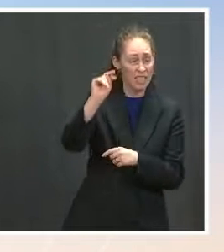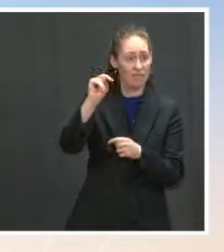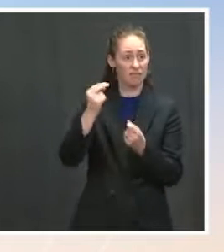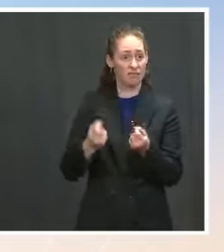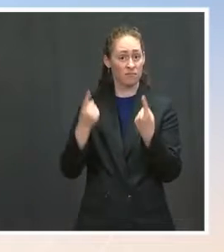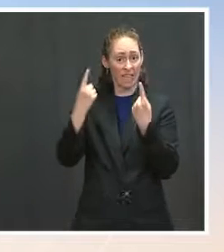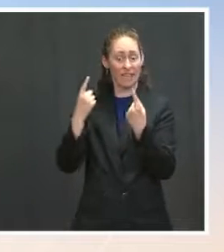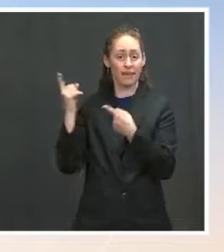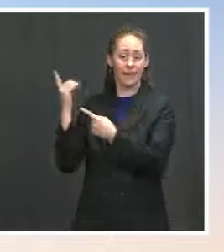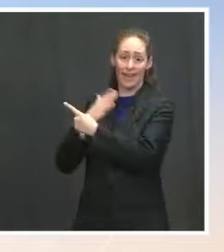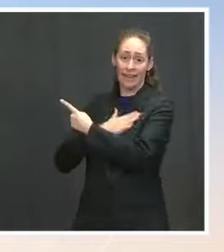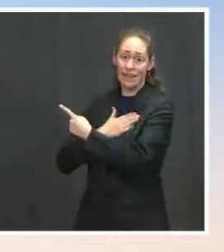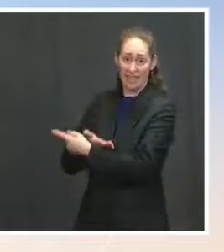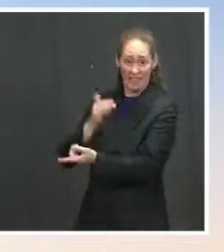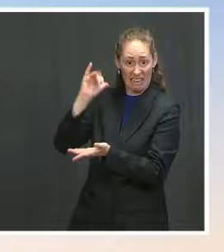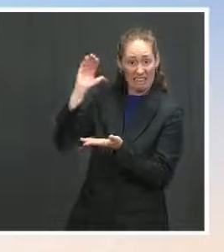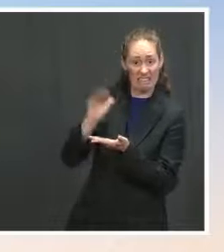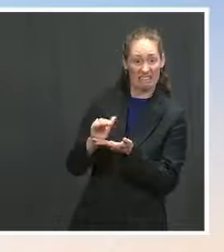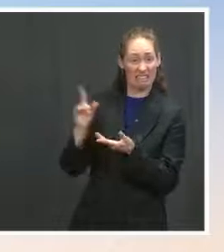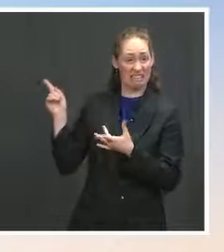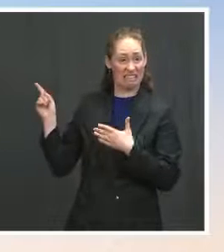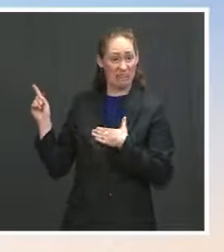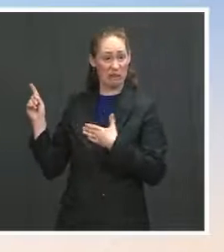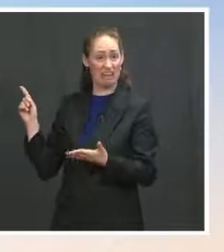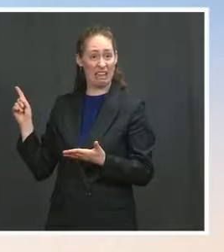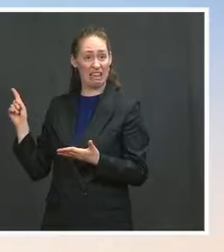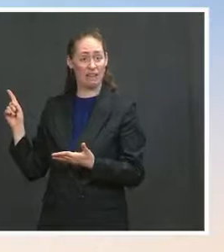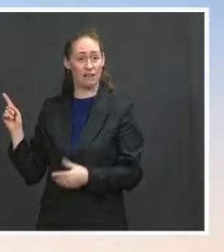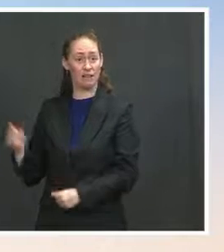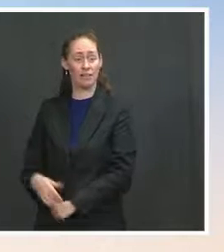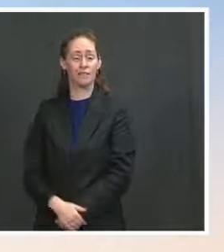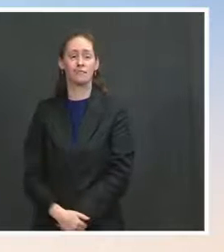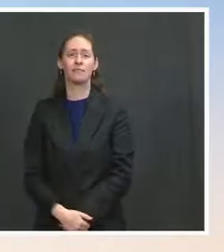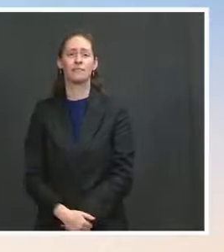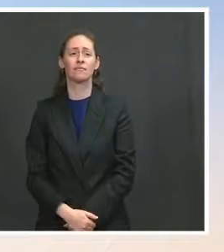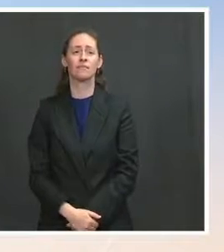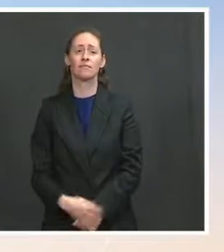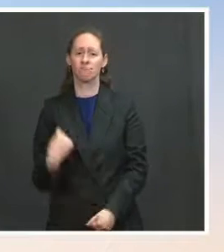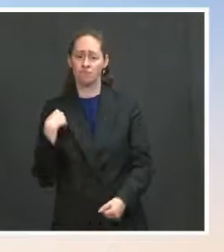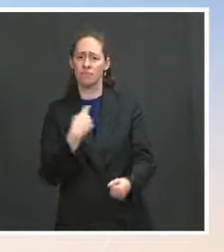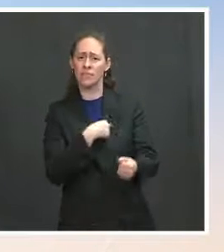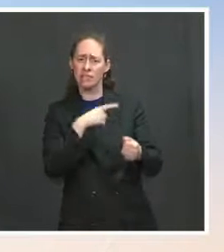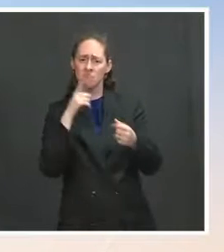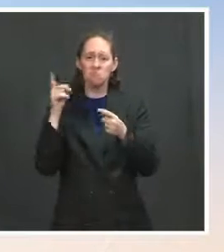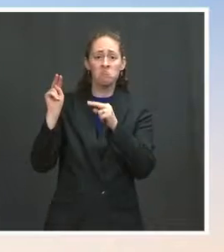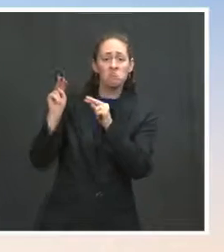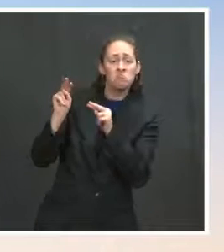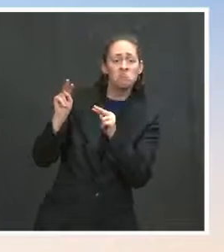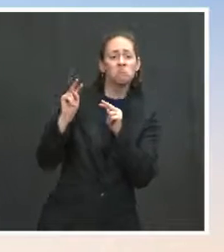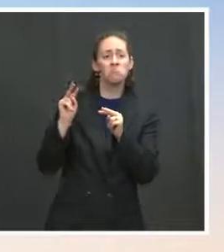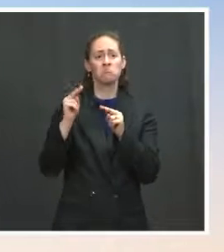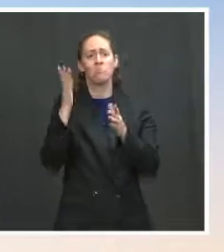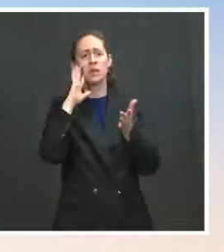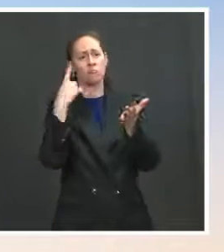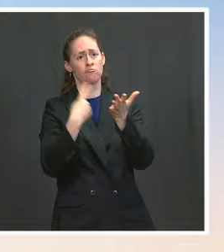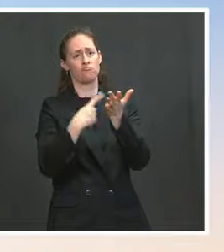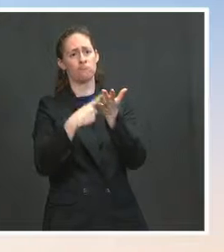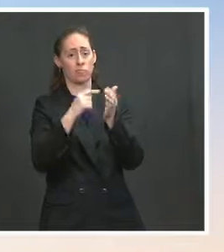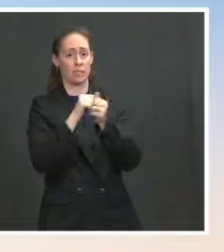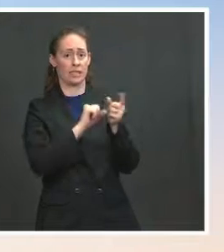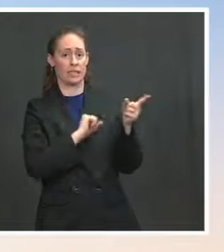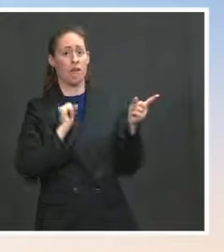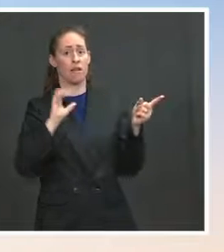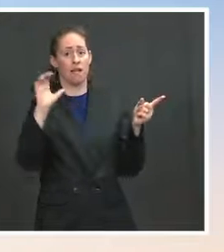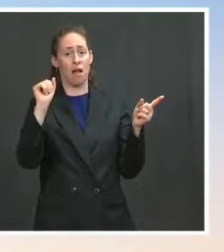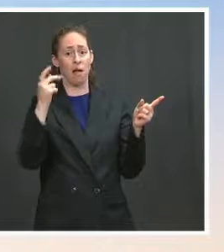negotiate from here, but certainly we look forward to the president having the discussion with Senator Capito tomorrow. And as a reminder, there are